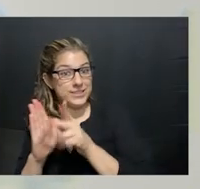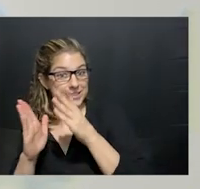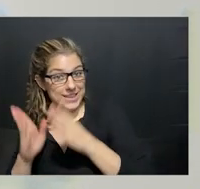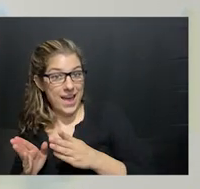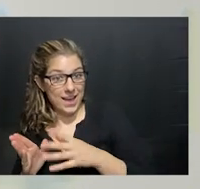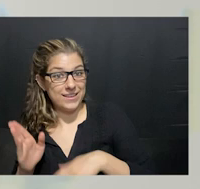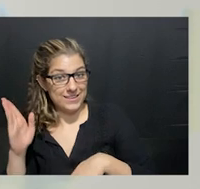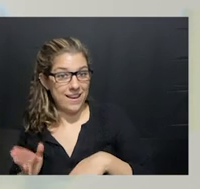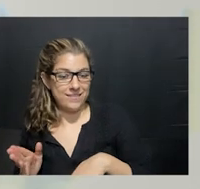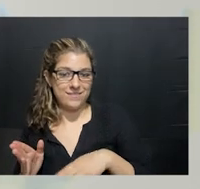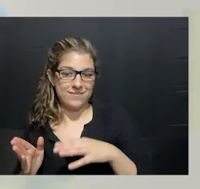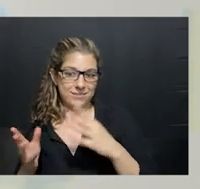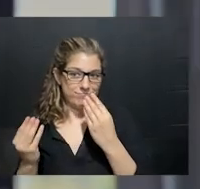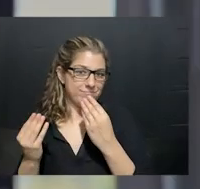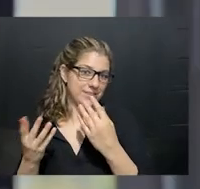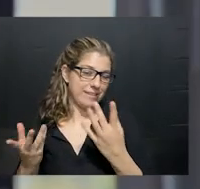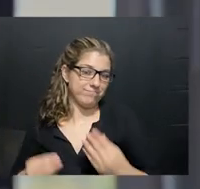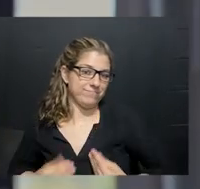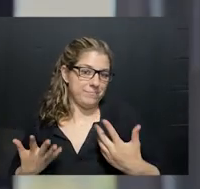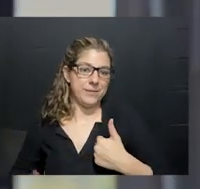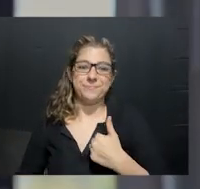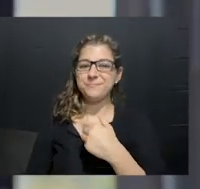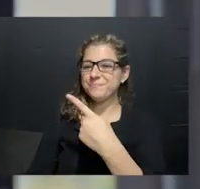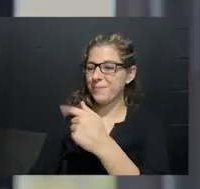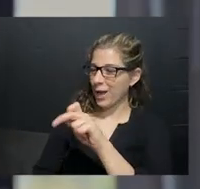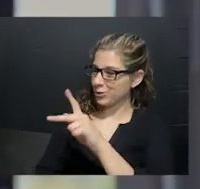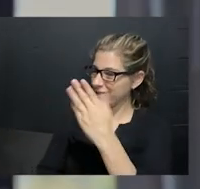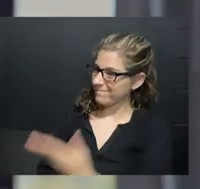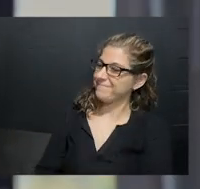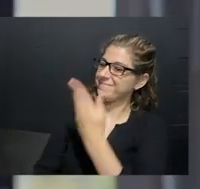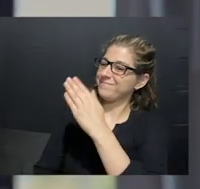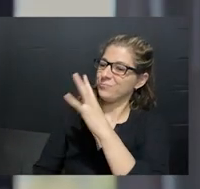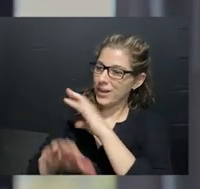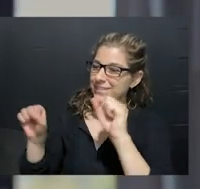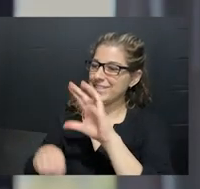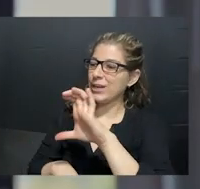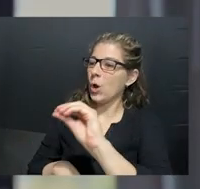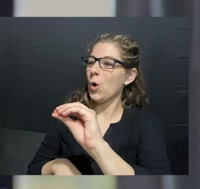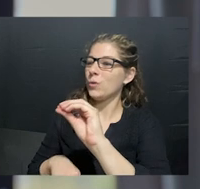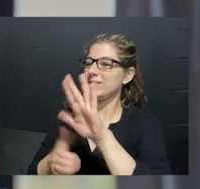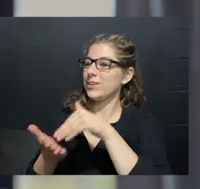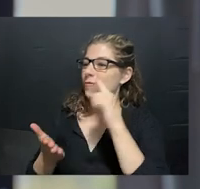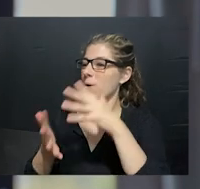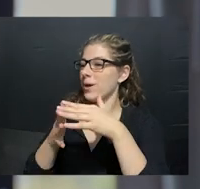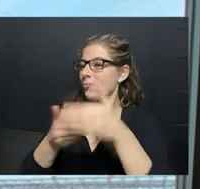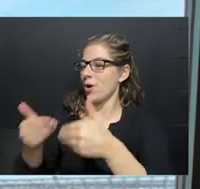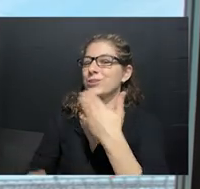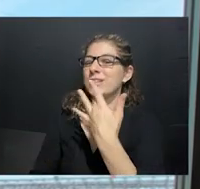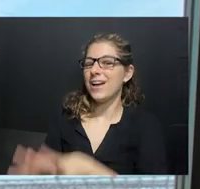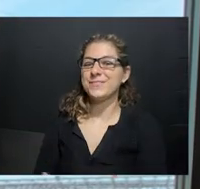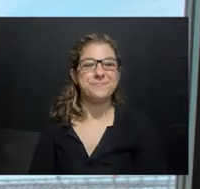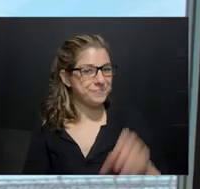front that spirit. Patrick Gaspard, President and CEO of the Center for American Progress. Good luck.